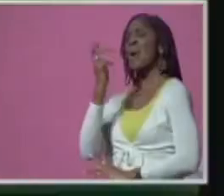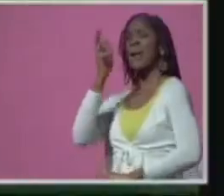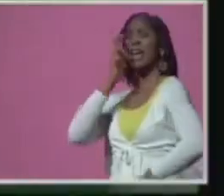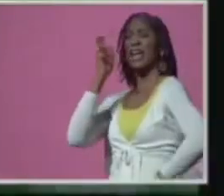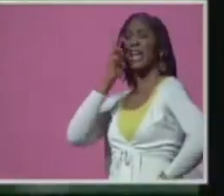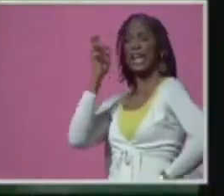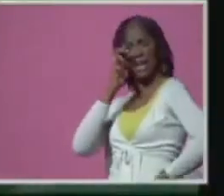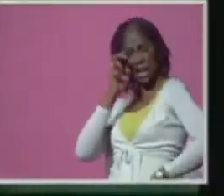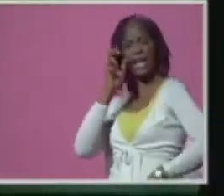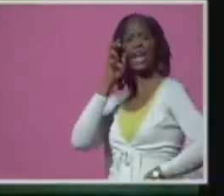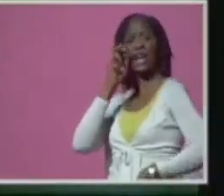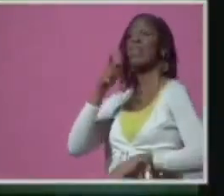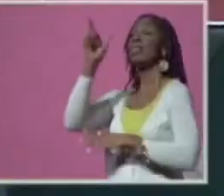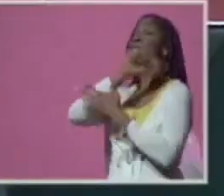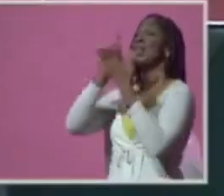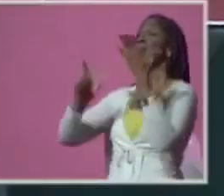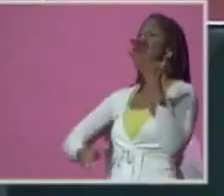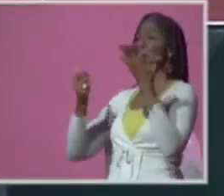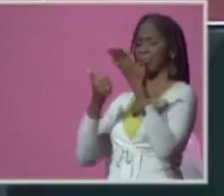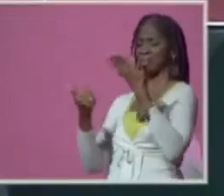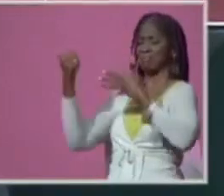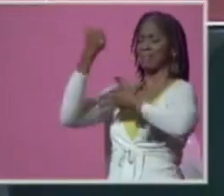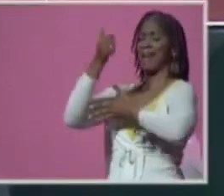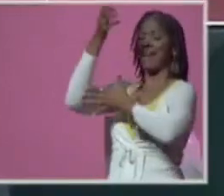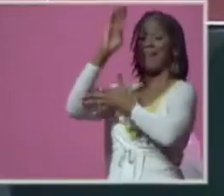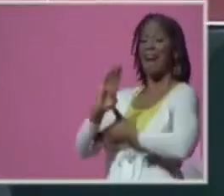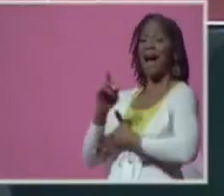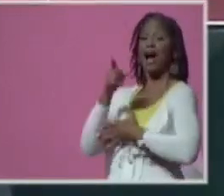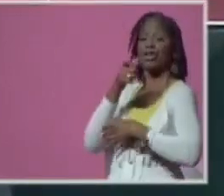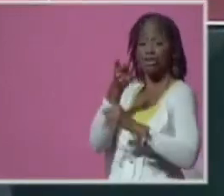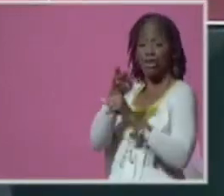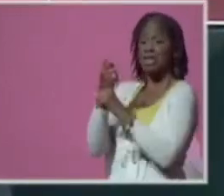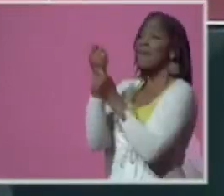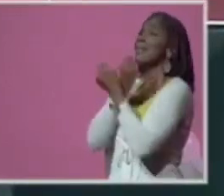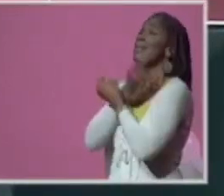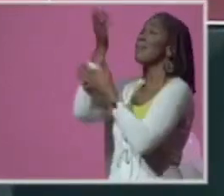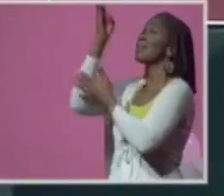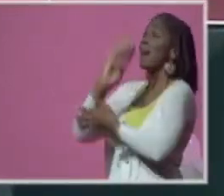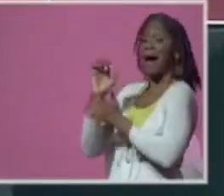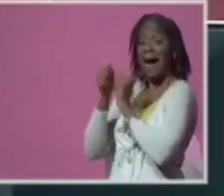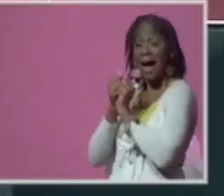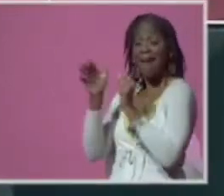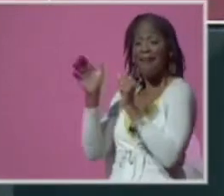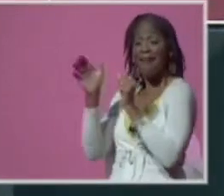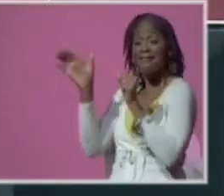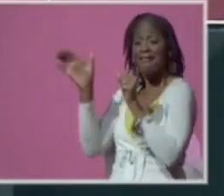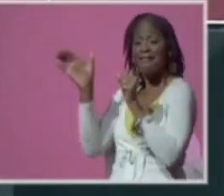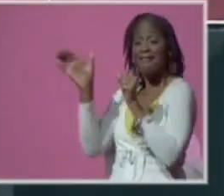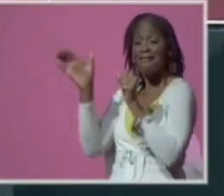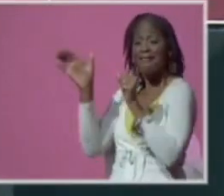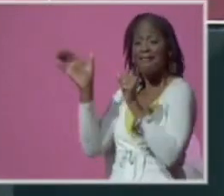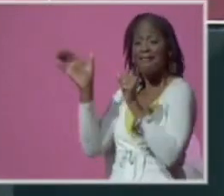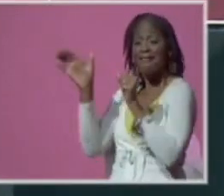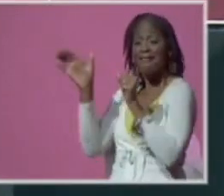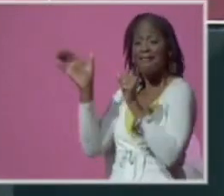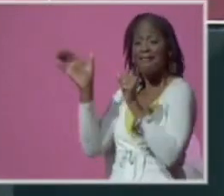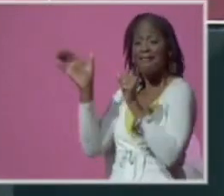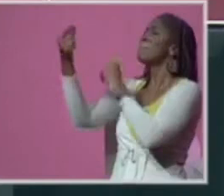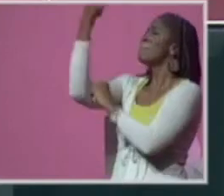Lord thy God is one, and you shall love the Lord your God with all your heart,